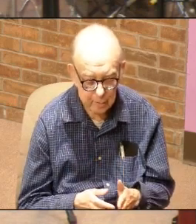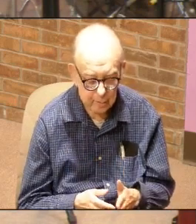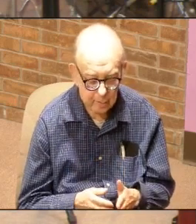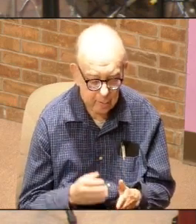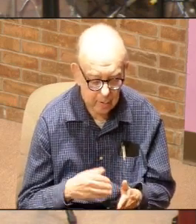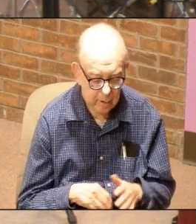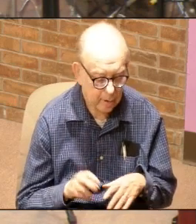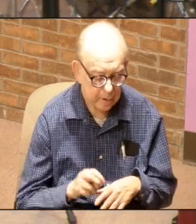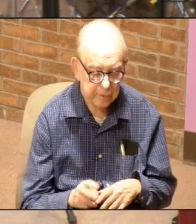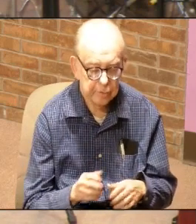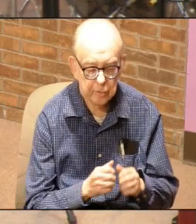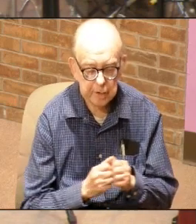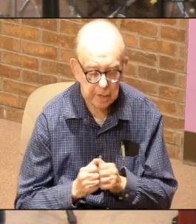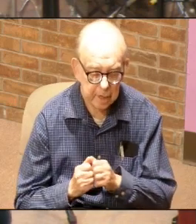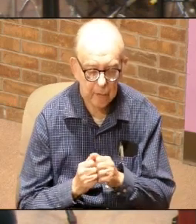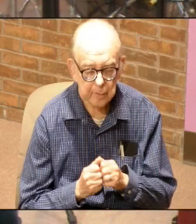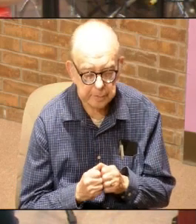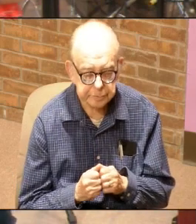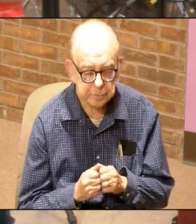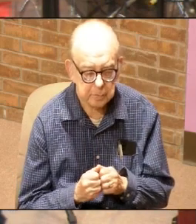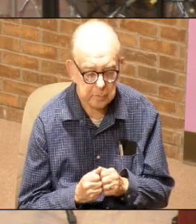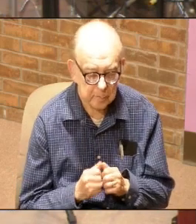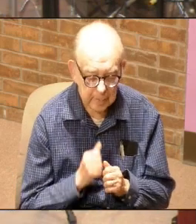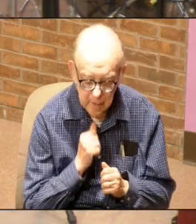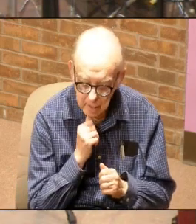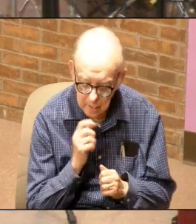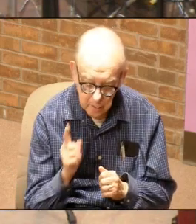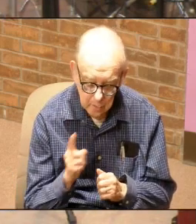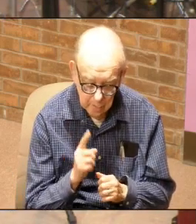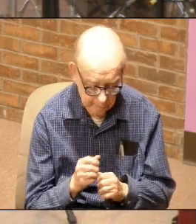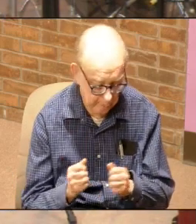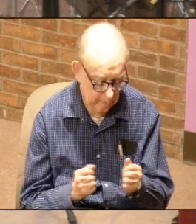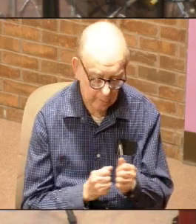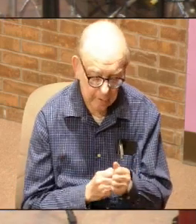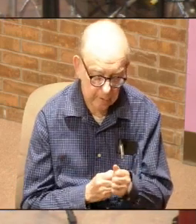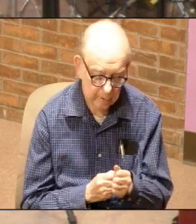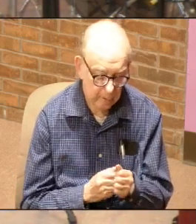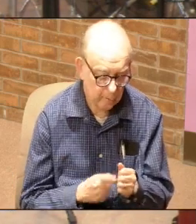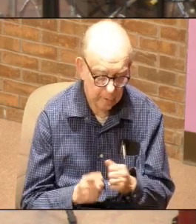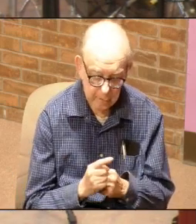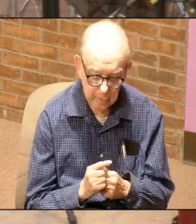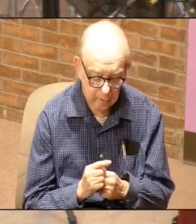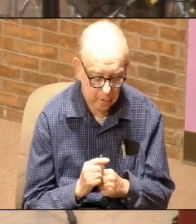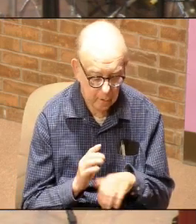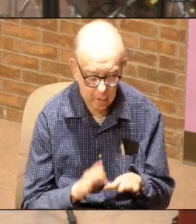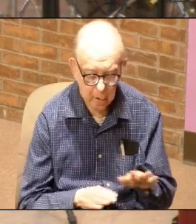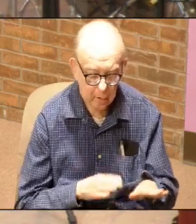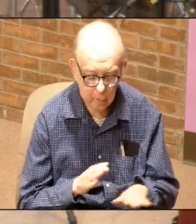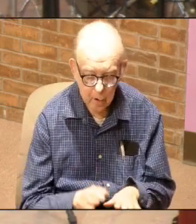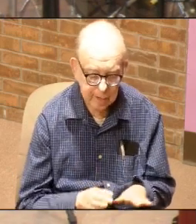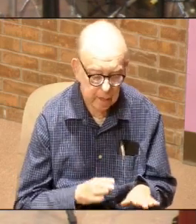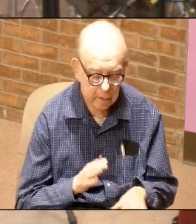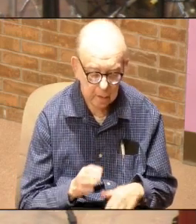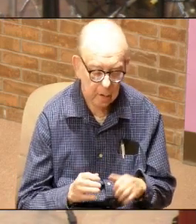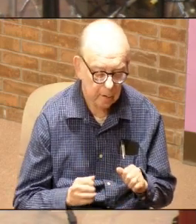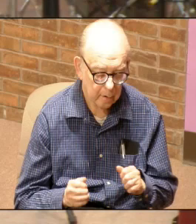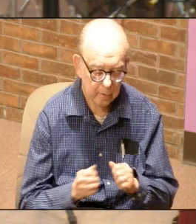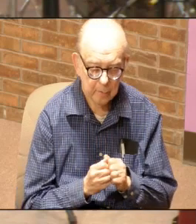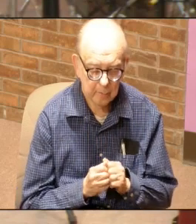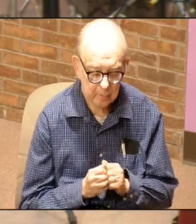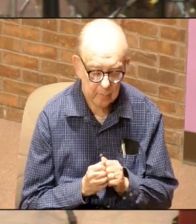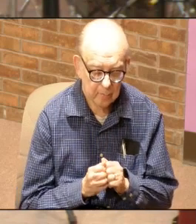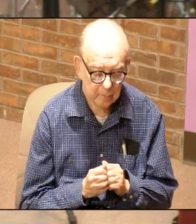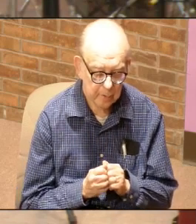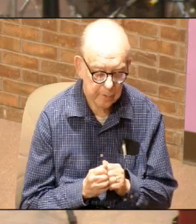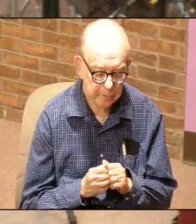in this journey together. Not one behind and one in front. We're walking along together in this big